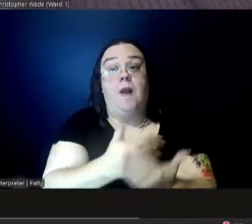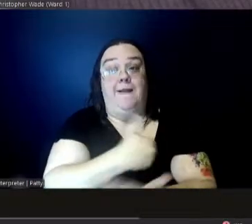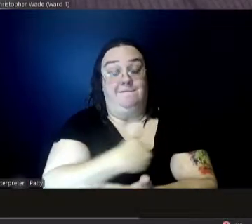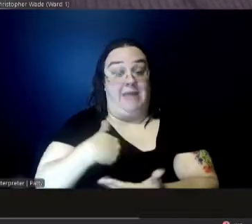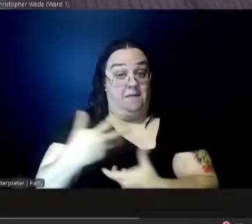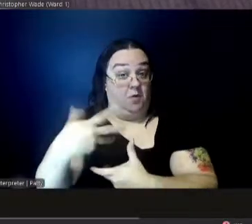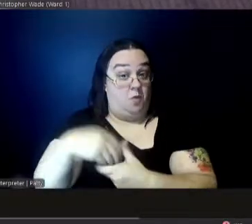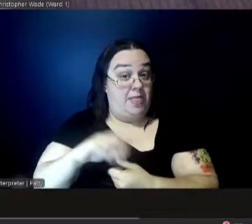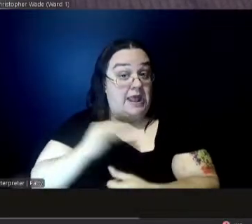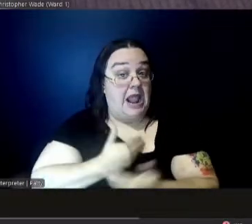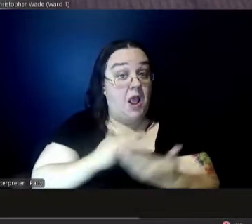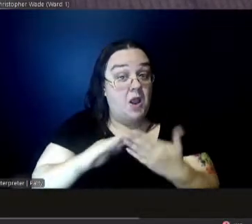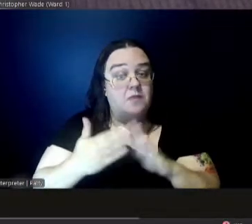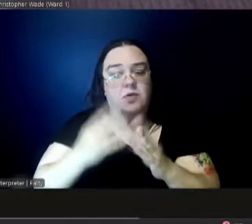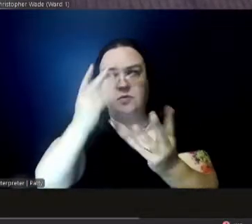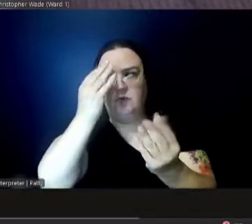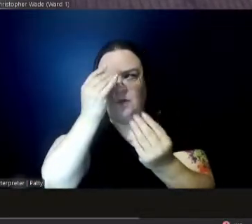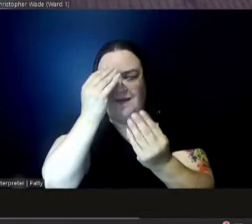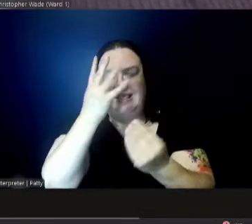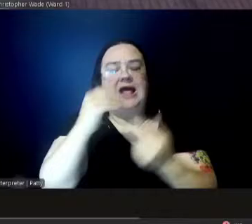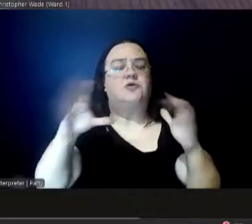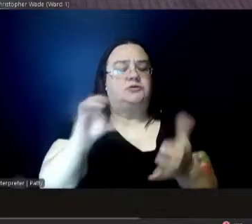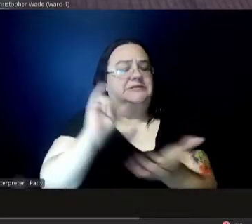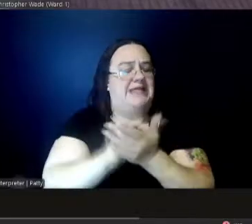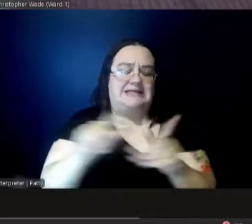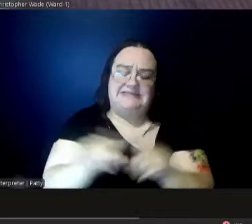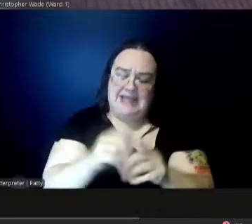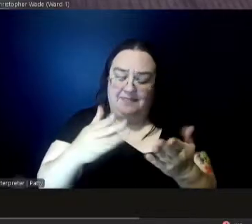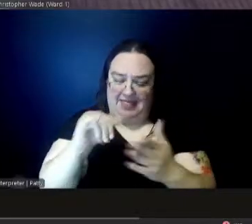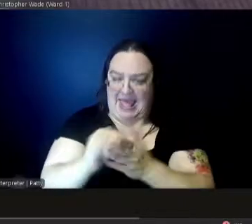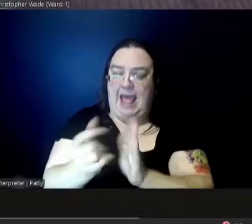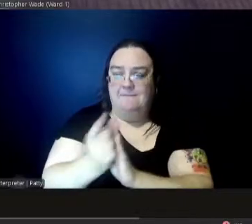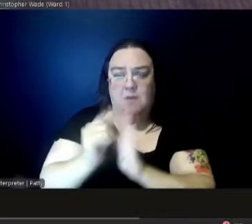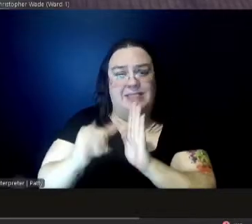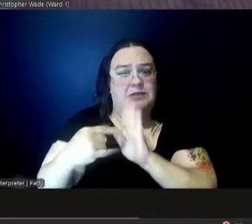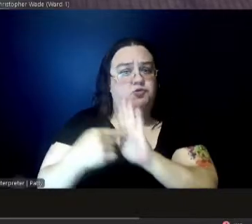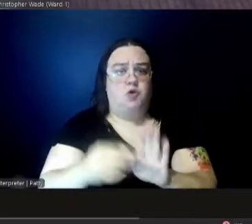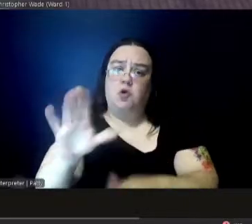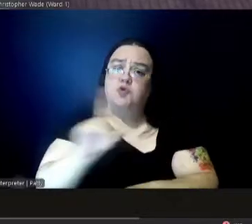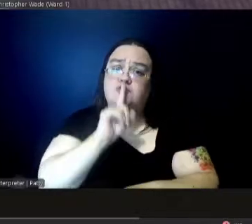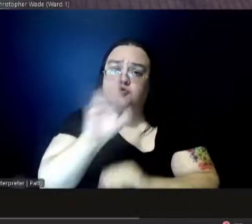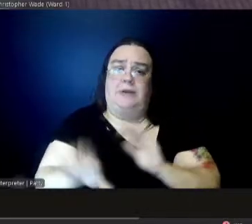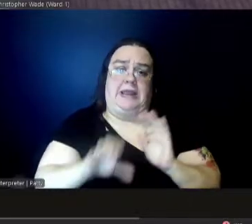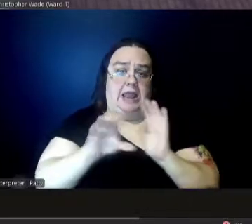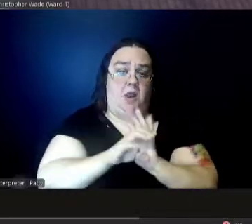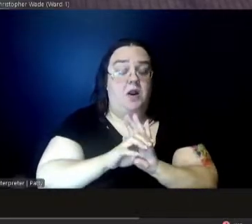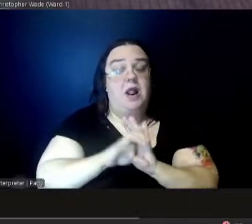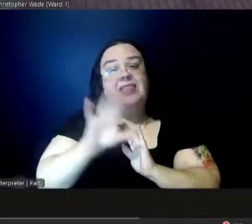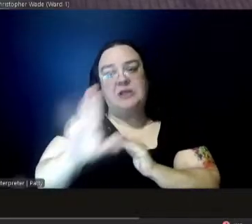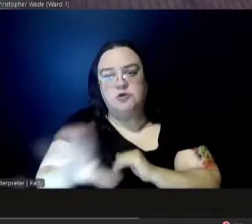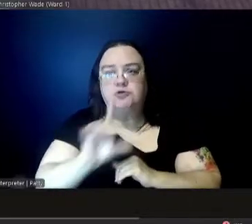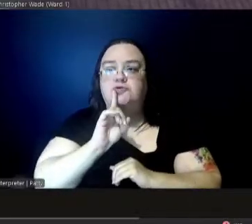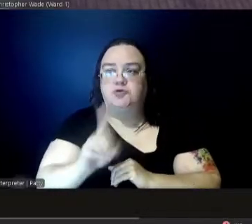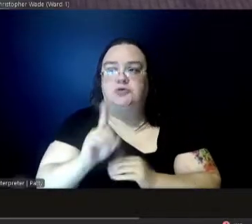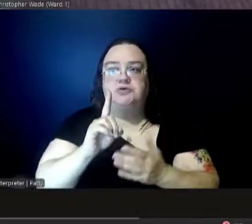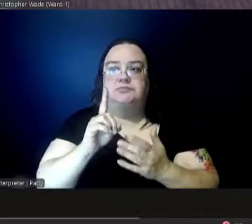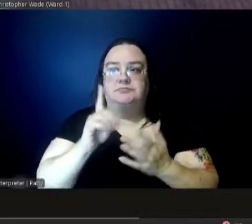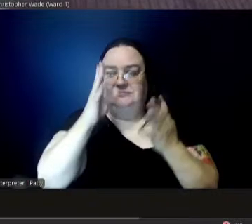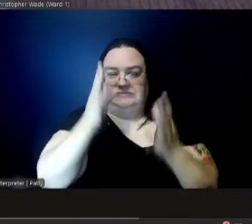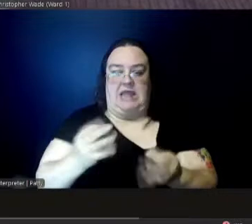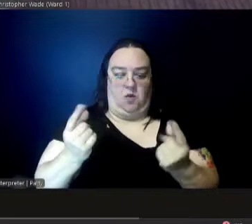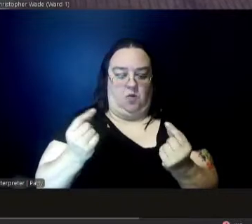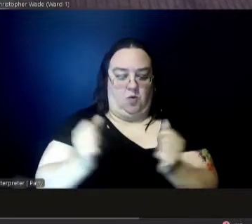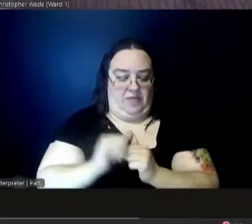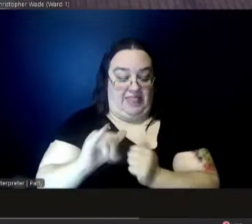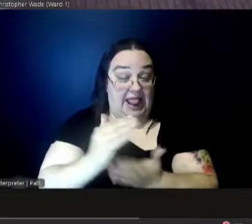reflects and does the same, because it is in those moments that your character was revealed, and it is your choice with what you do with those lessons. My